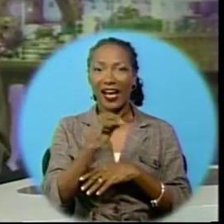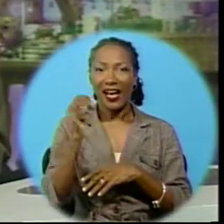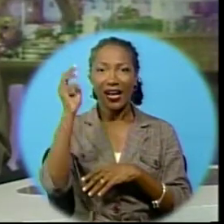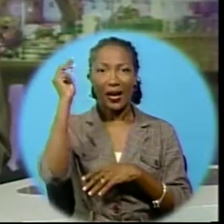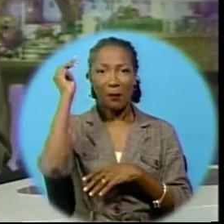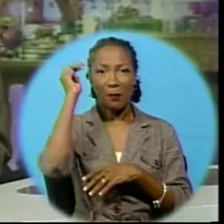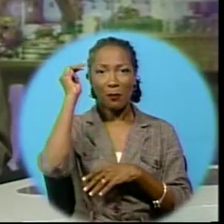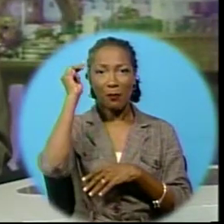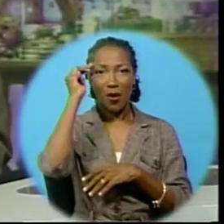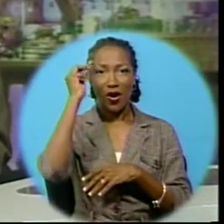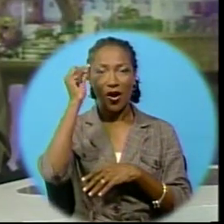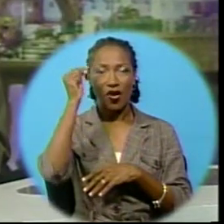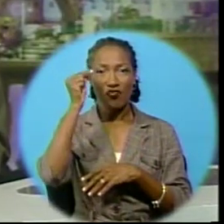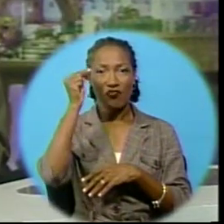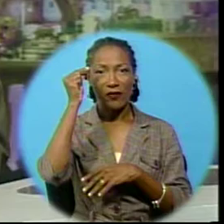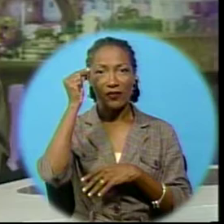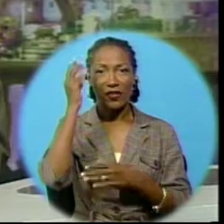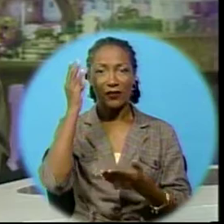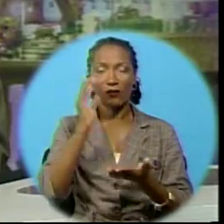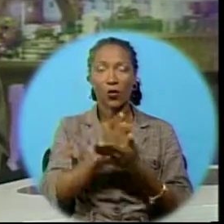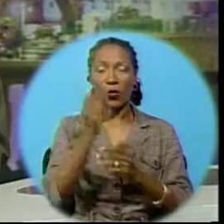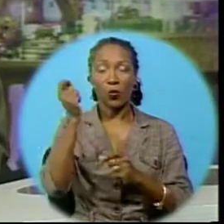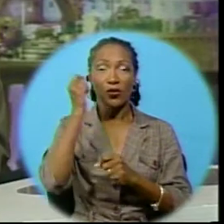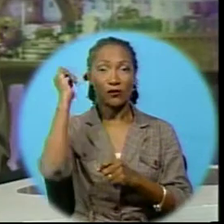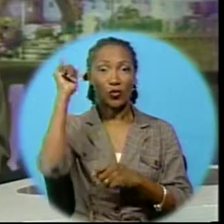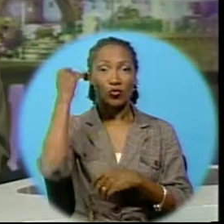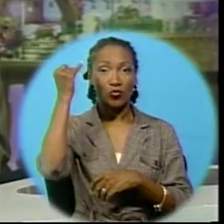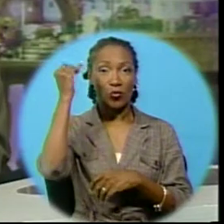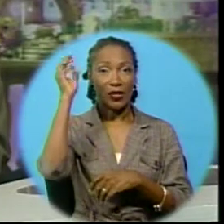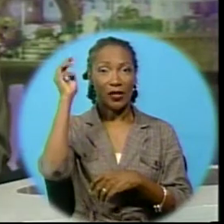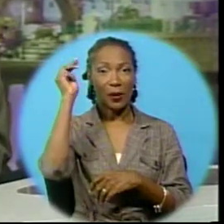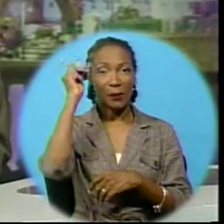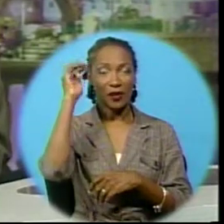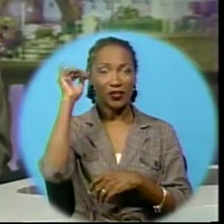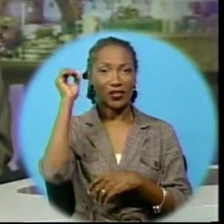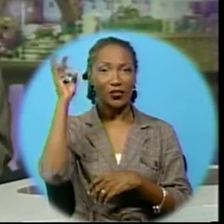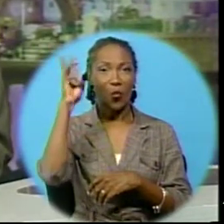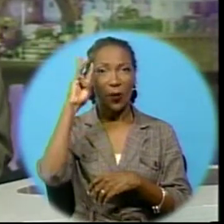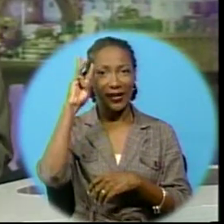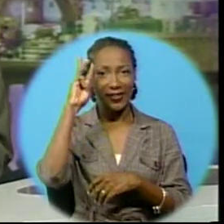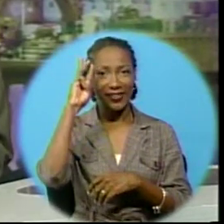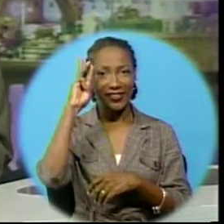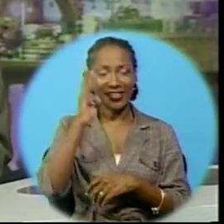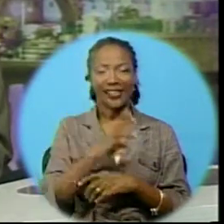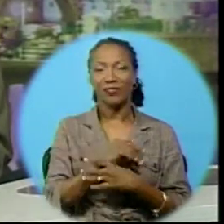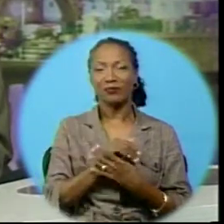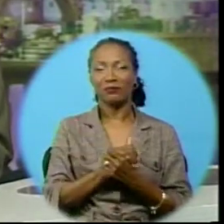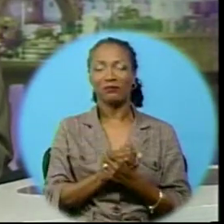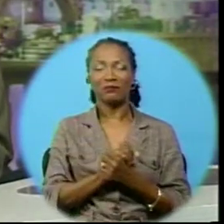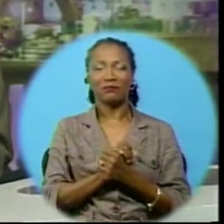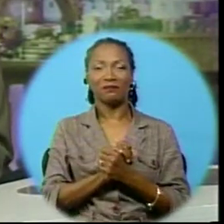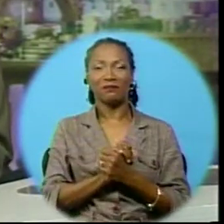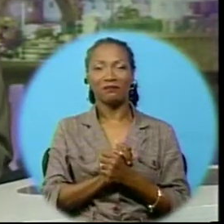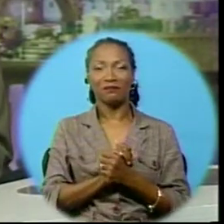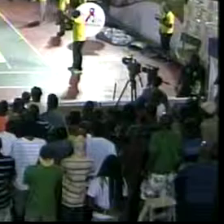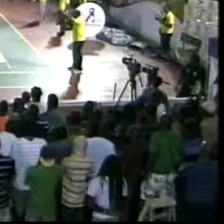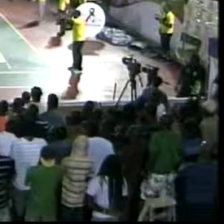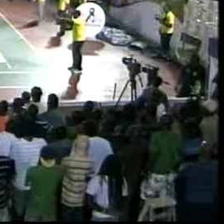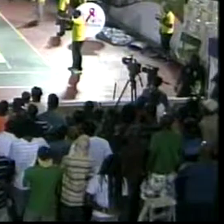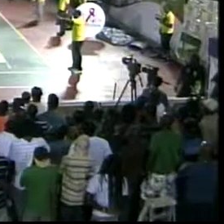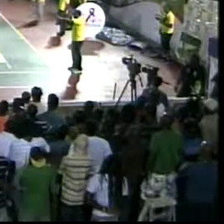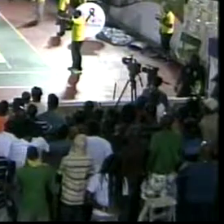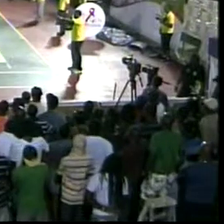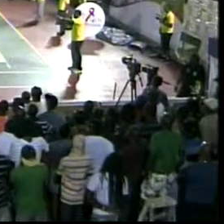Michael Jackson White to secure the $10,000 paycheck for the men. CBC's Damian Best reports. Big crowd